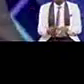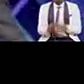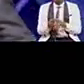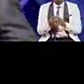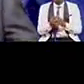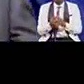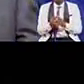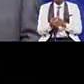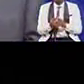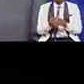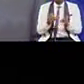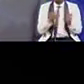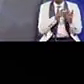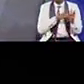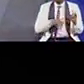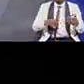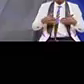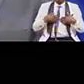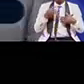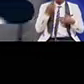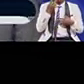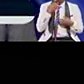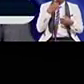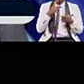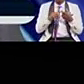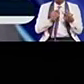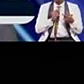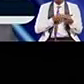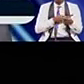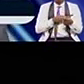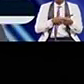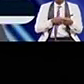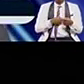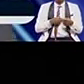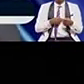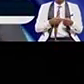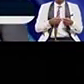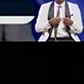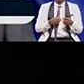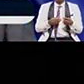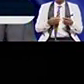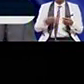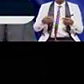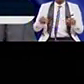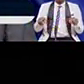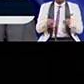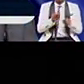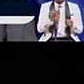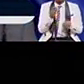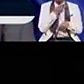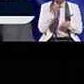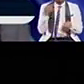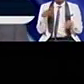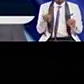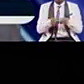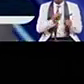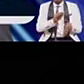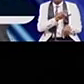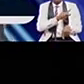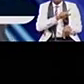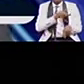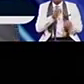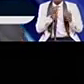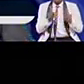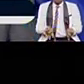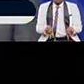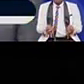The Lord has spoken to us individually. He has spoken to you as a pastor, spoken to you as